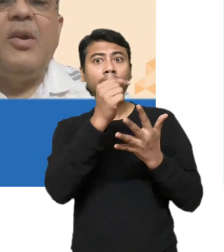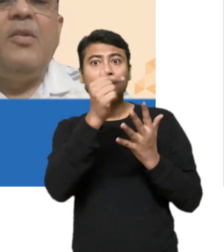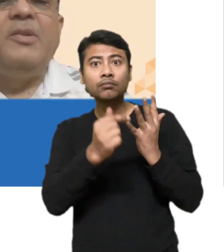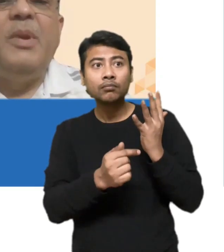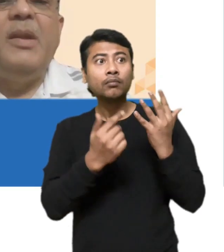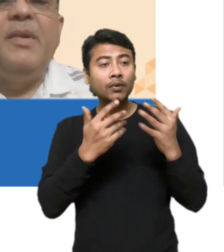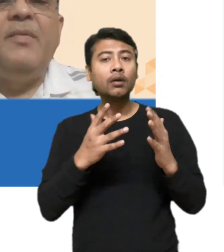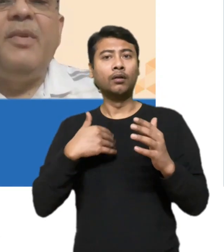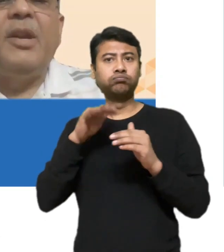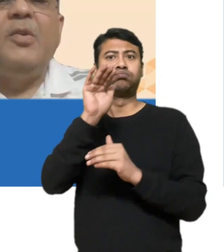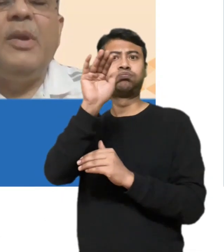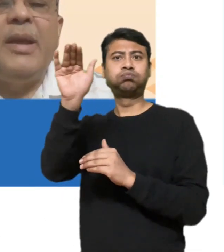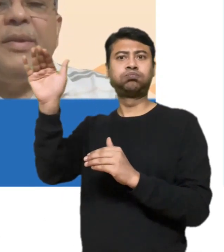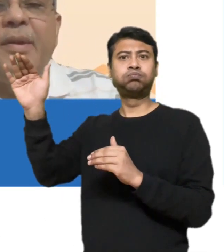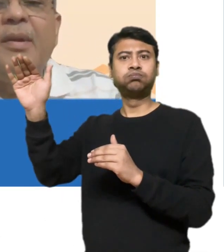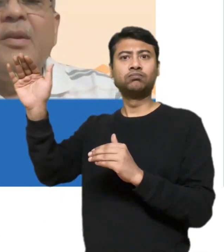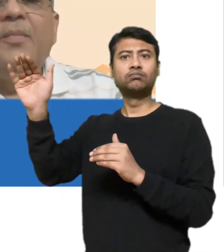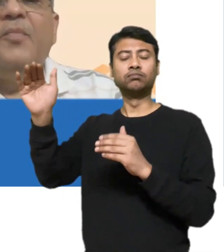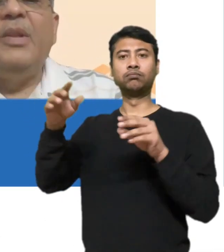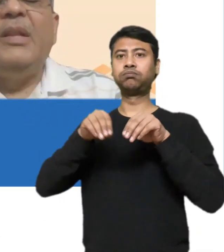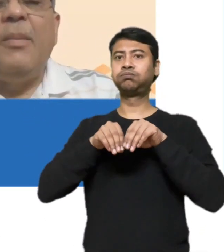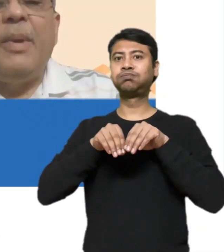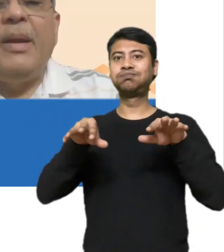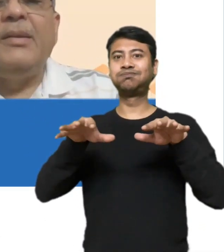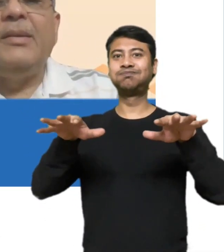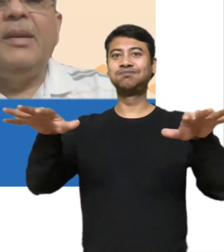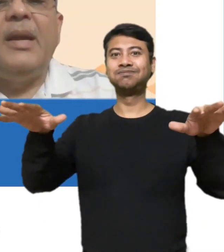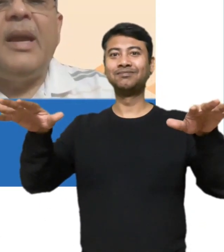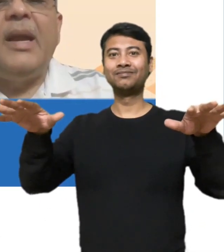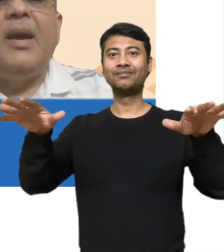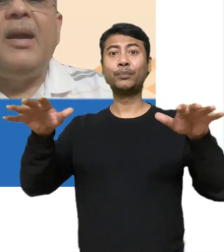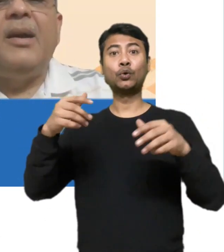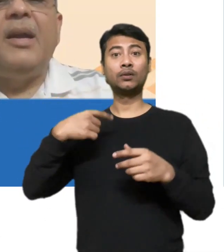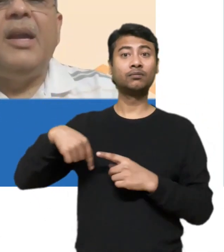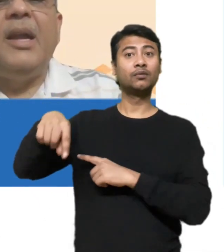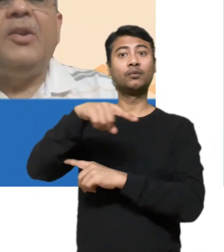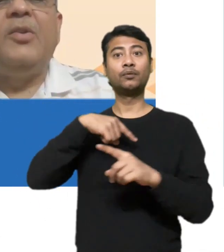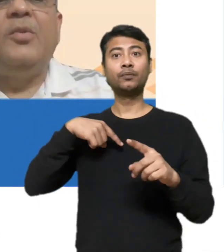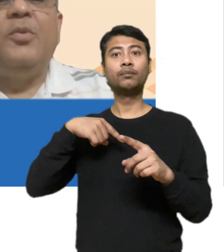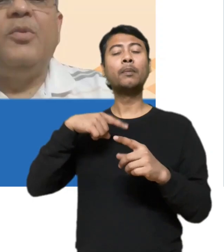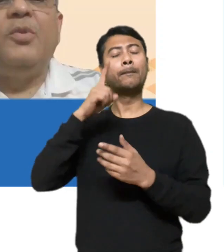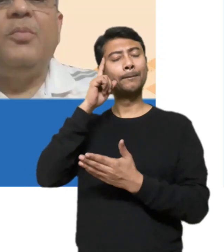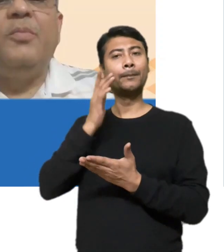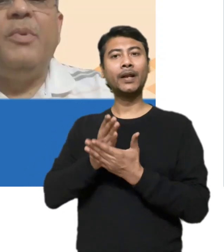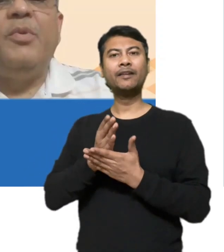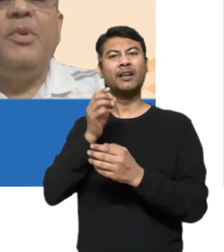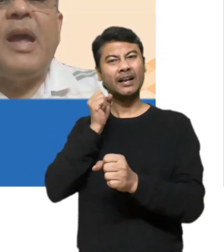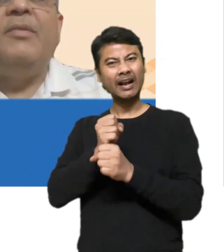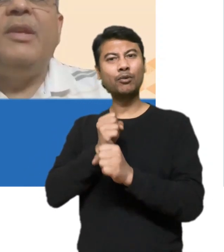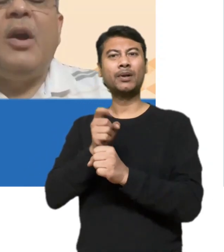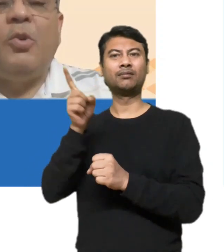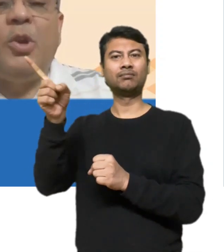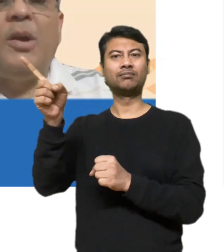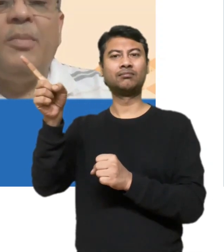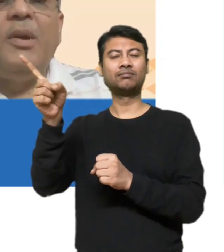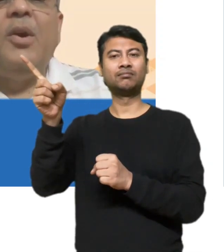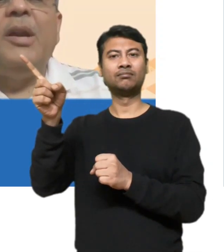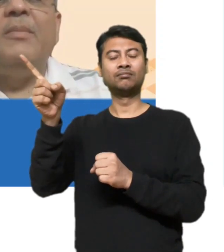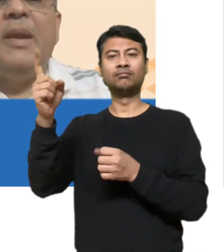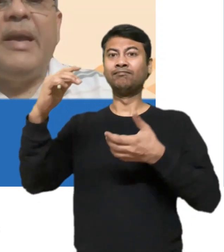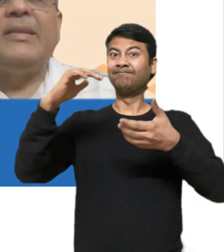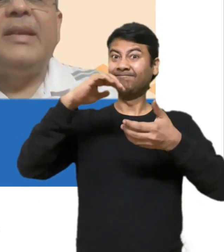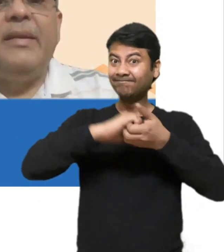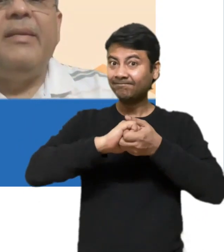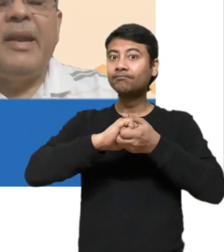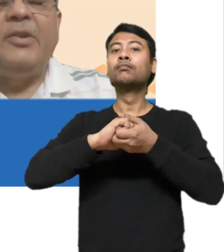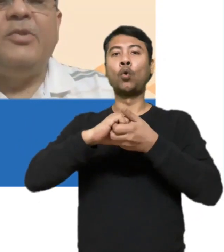because I always believe in working together with government to Hmm. to to drive the outcome at